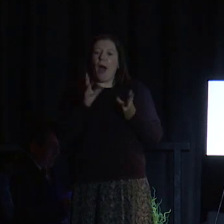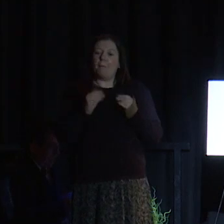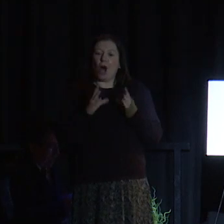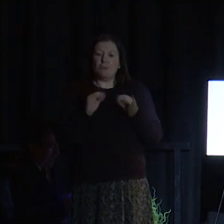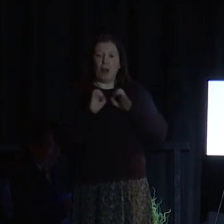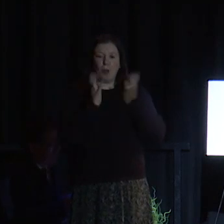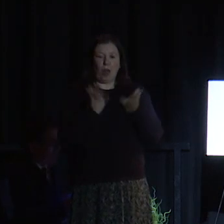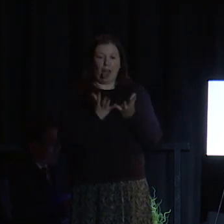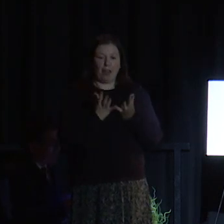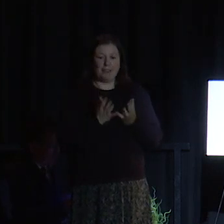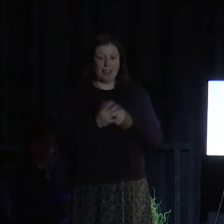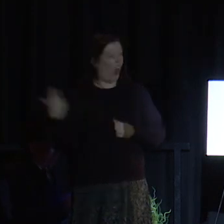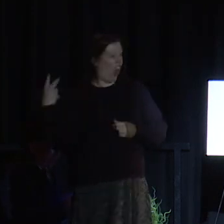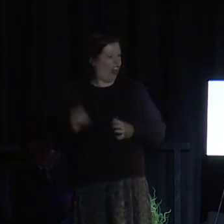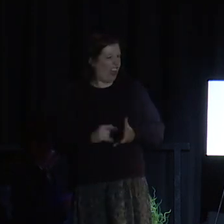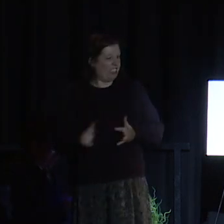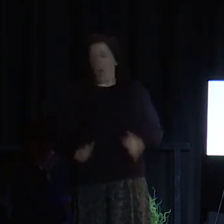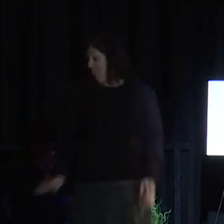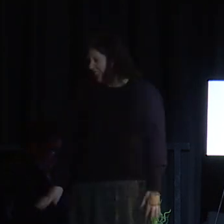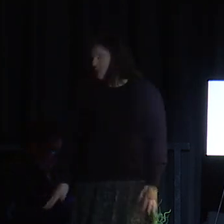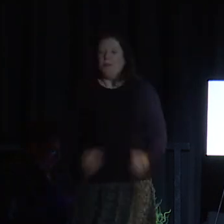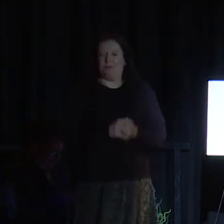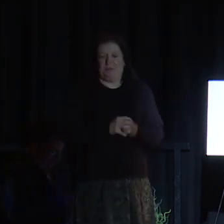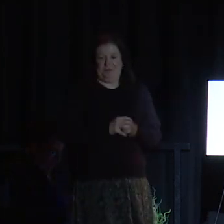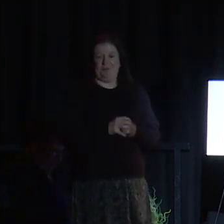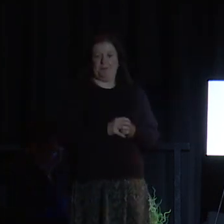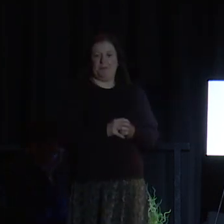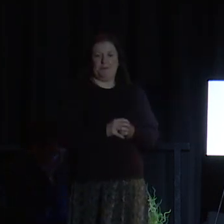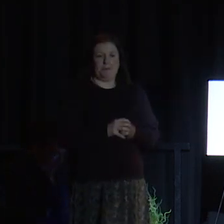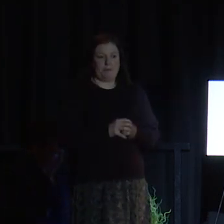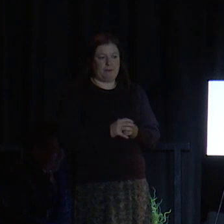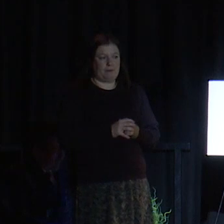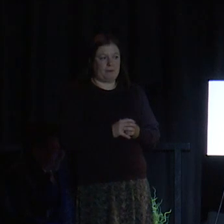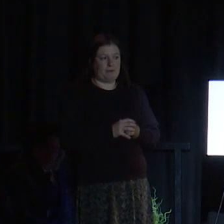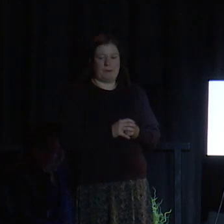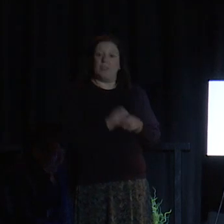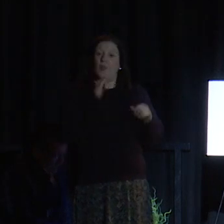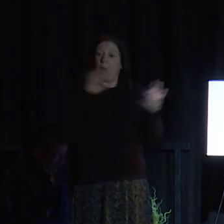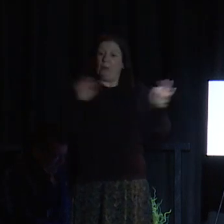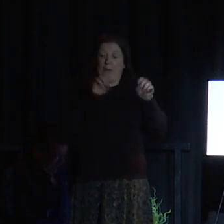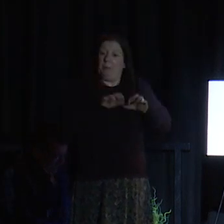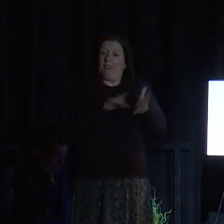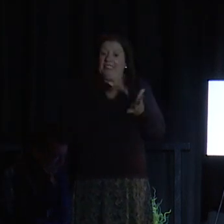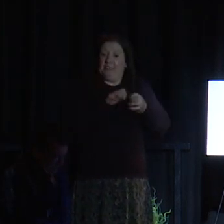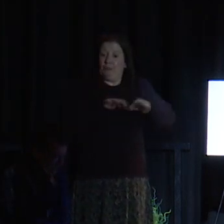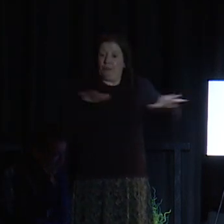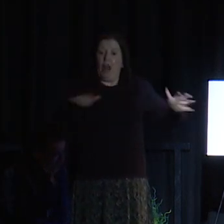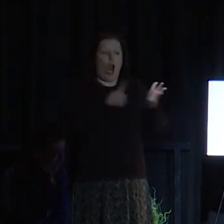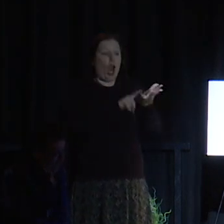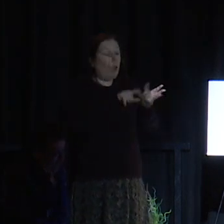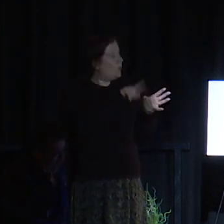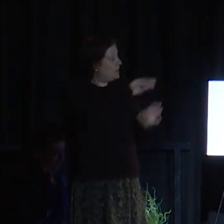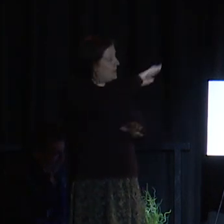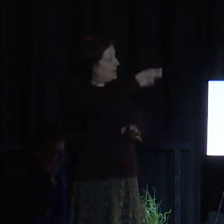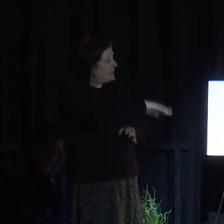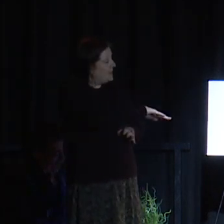so it will play out over. Thank you. It will play out over the city. And Lucy is going to